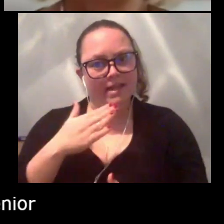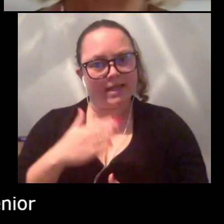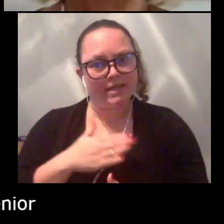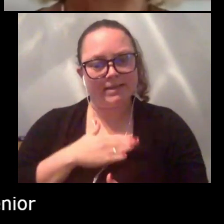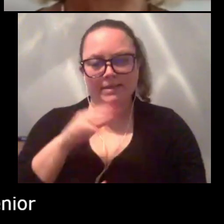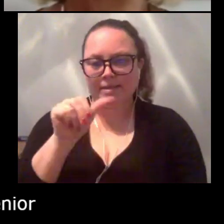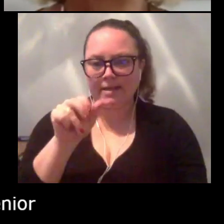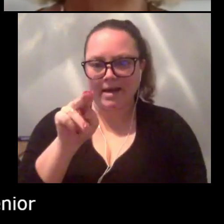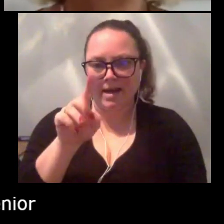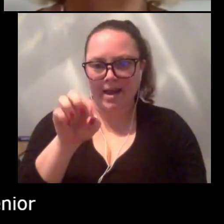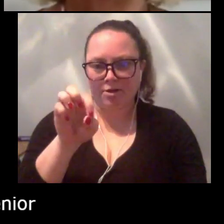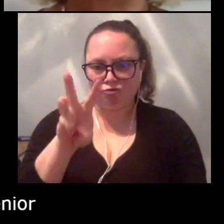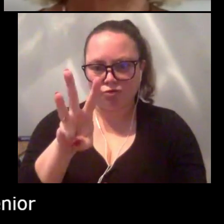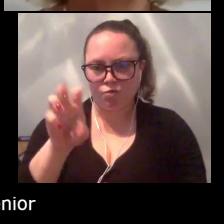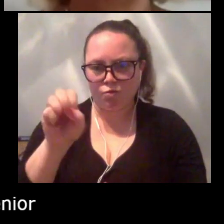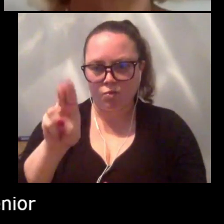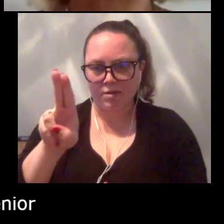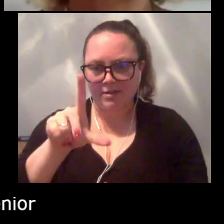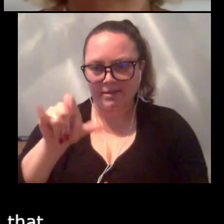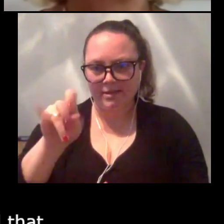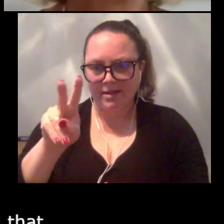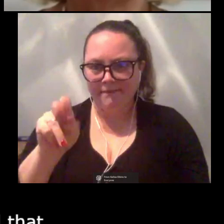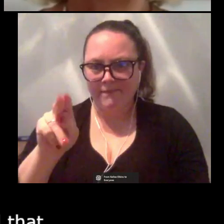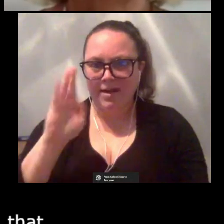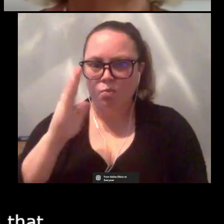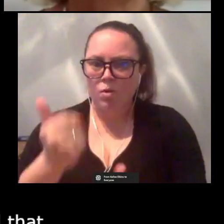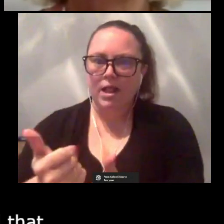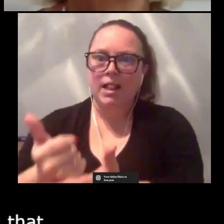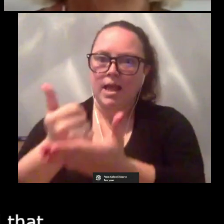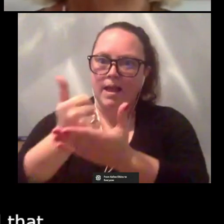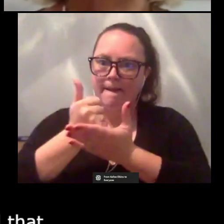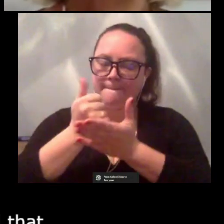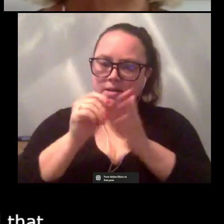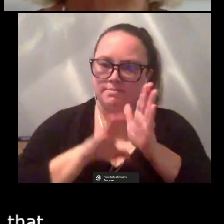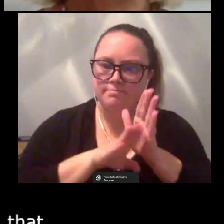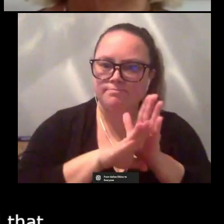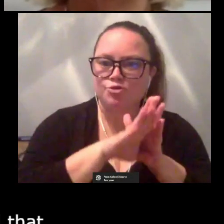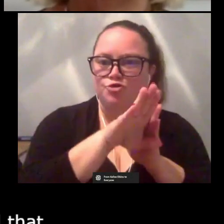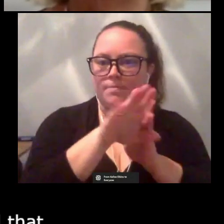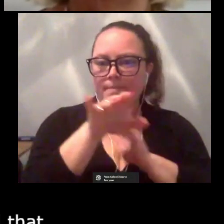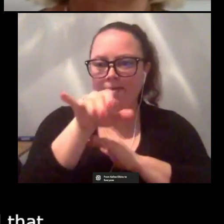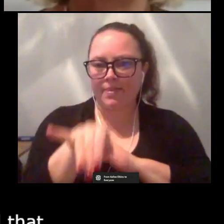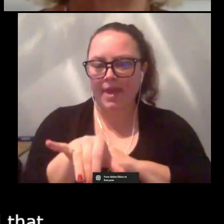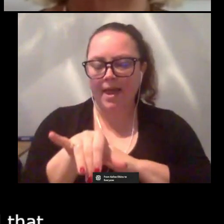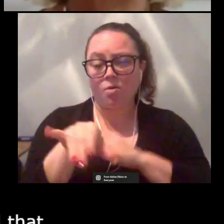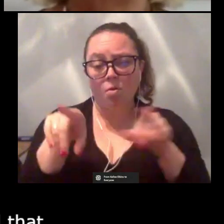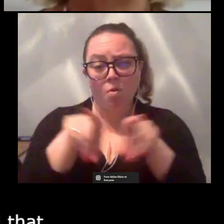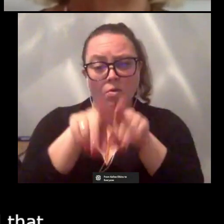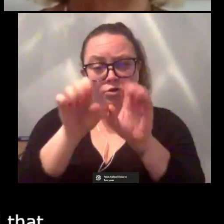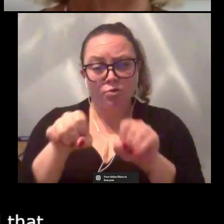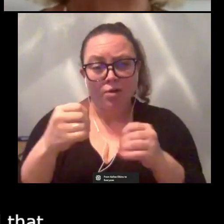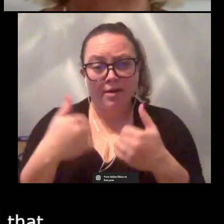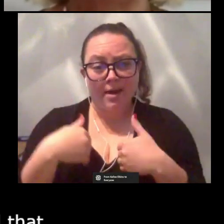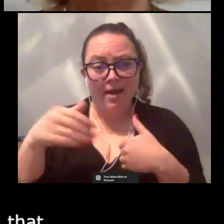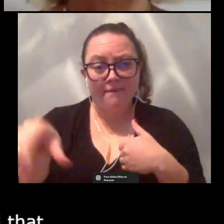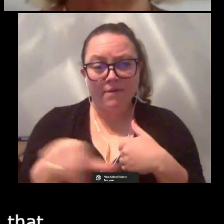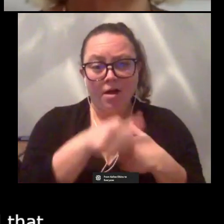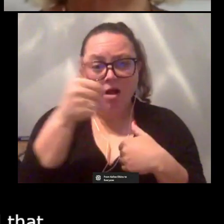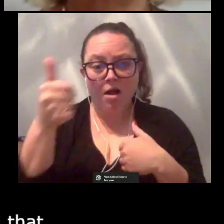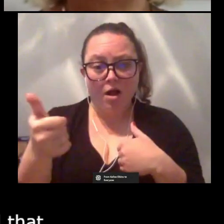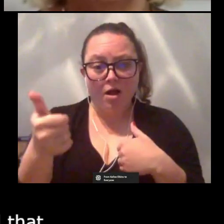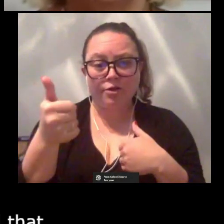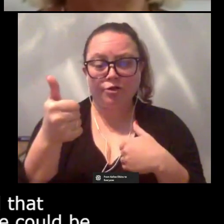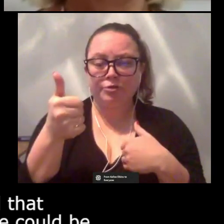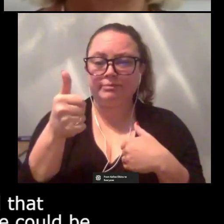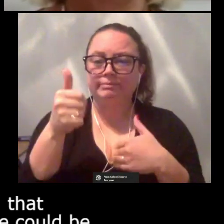will help us champion that, and there could be other senior ISOC staff as